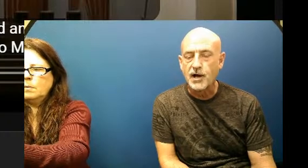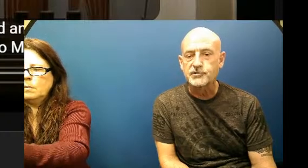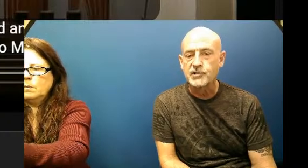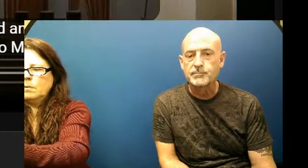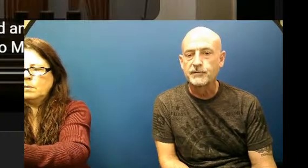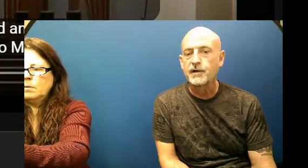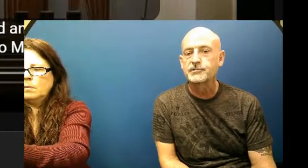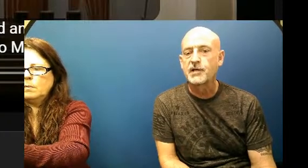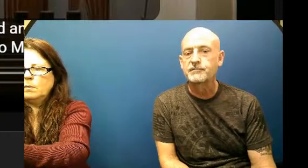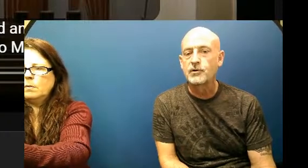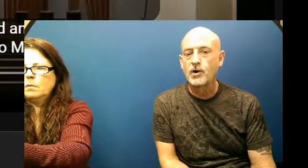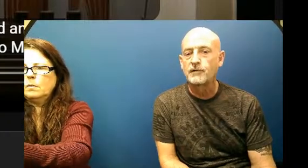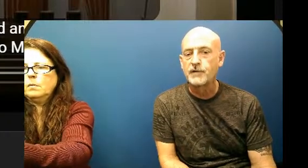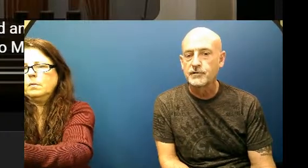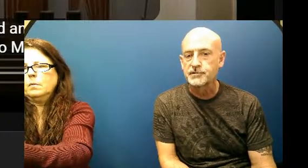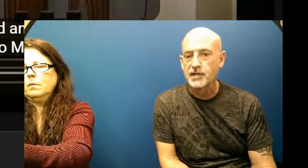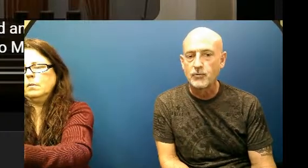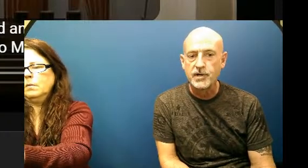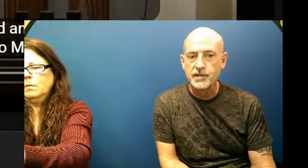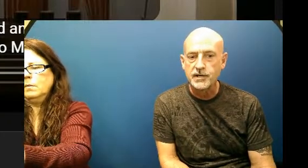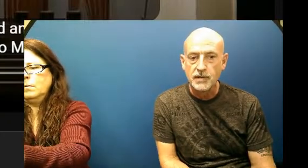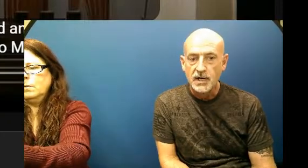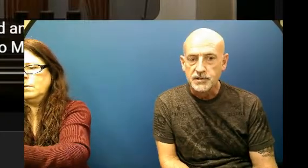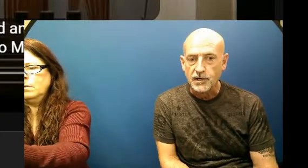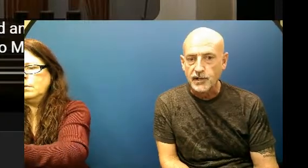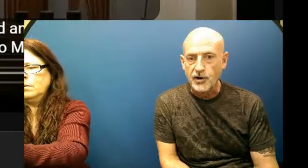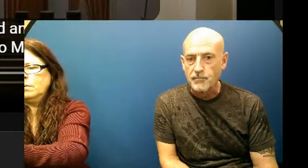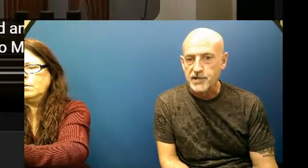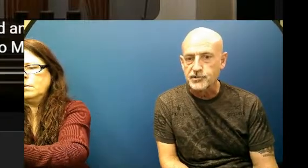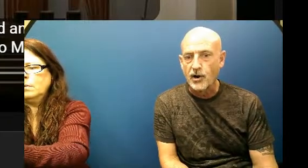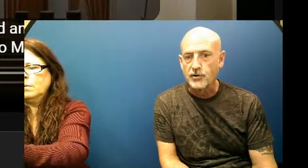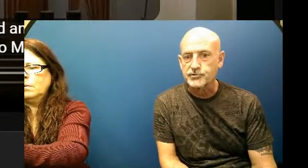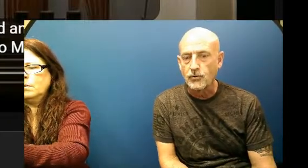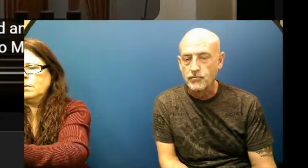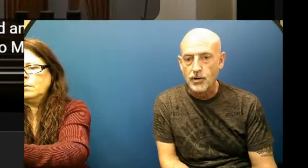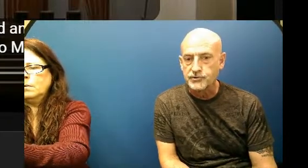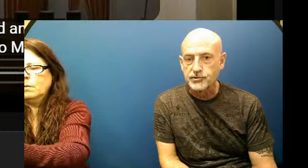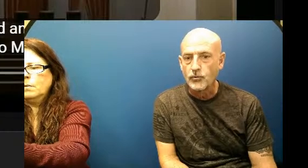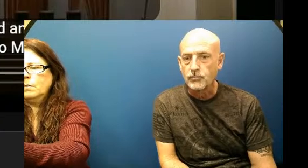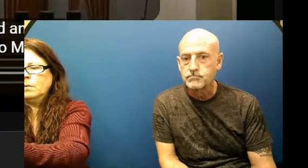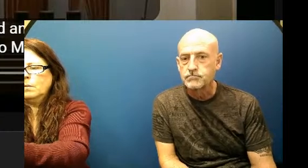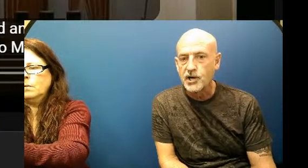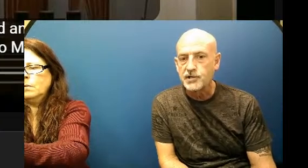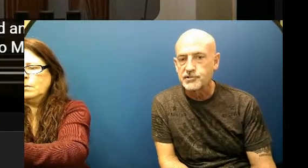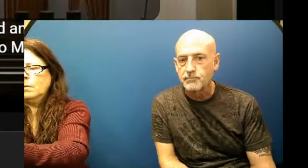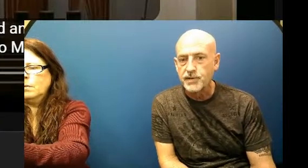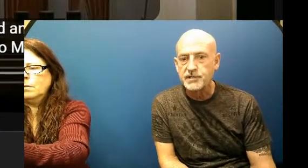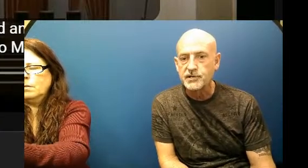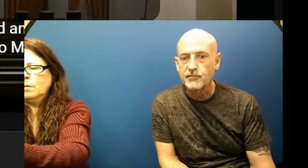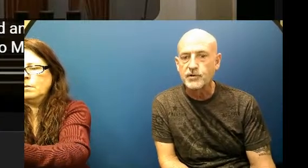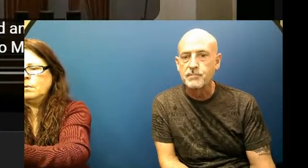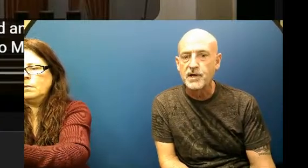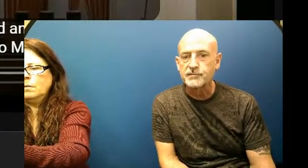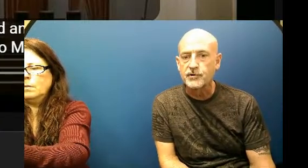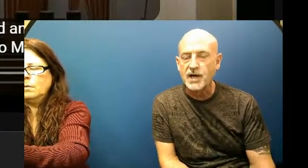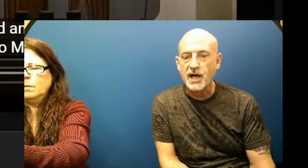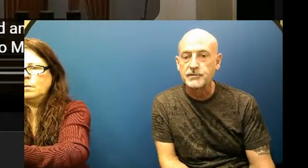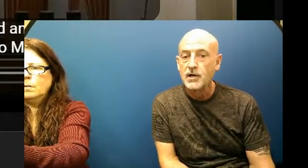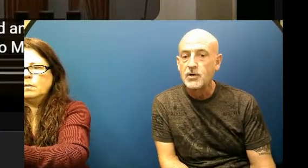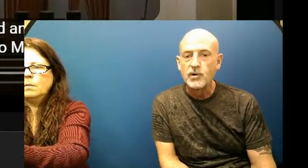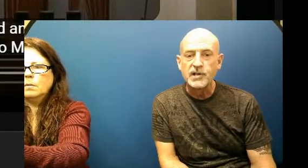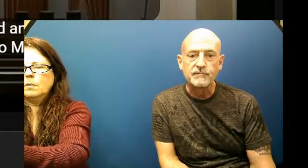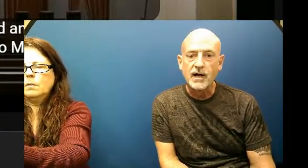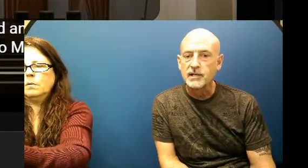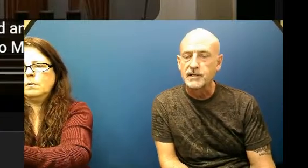overreaching concept of health, safety, and welfare to say we can declare, based on our sole judge's opinion of what's best for a